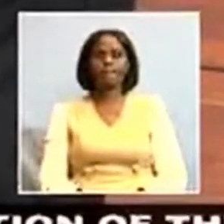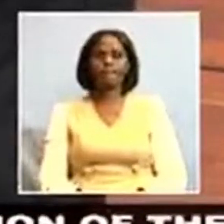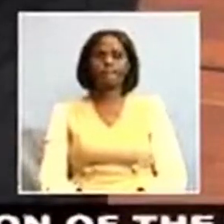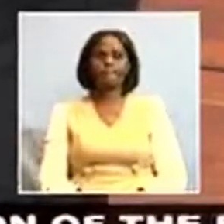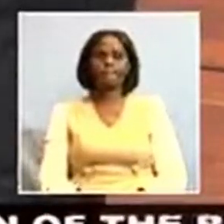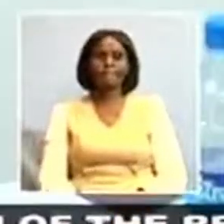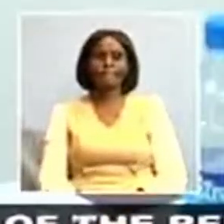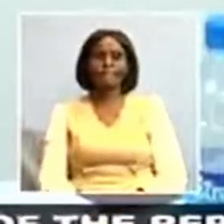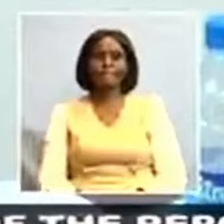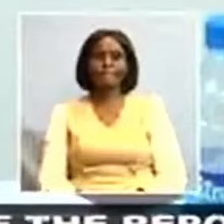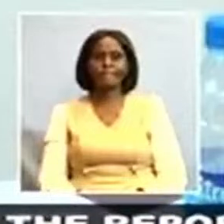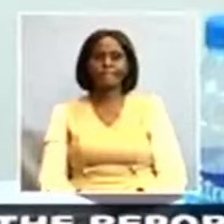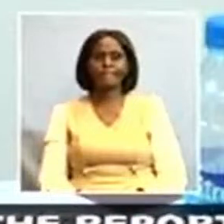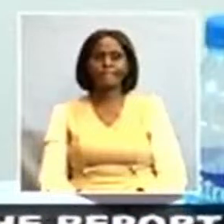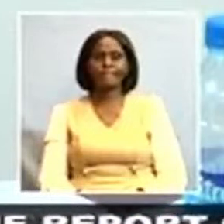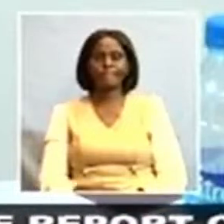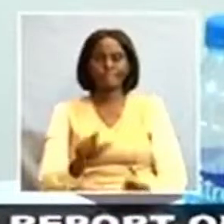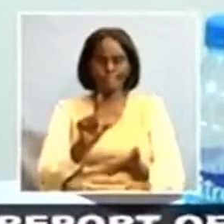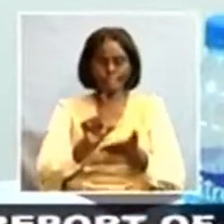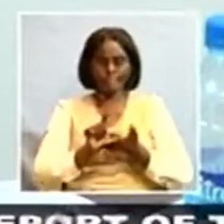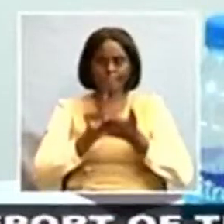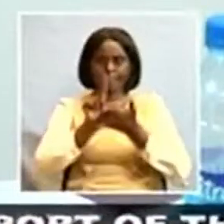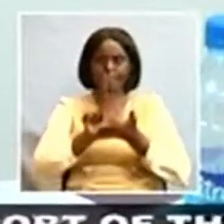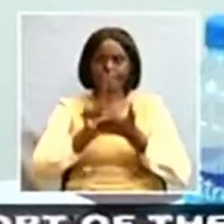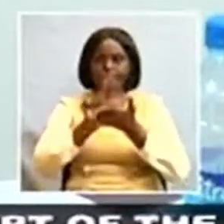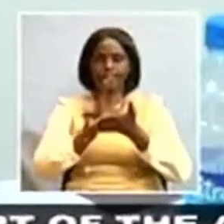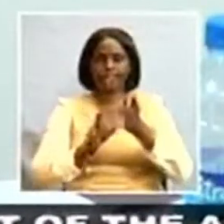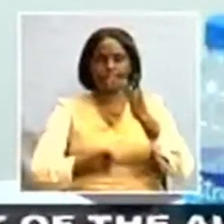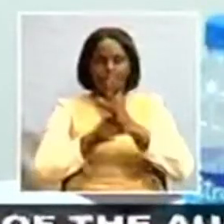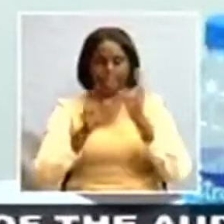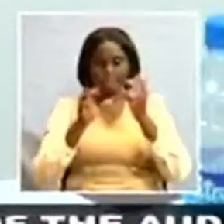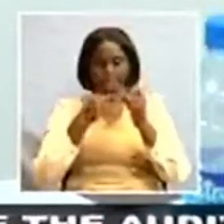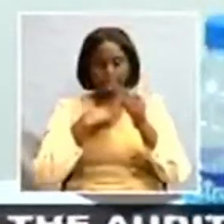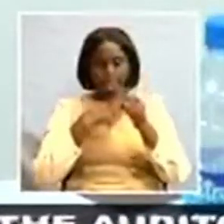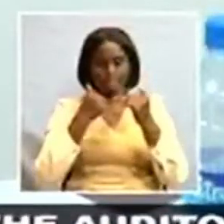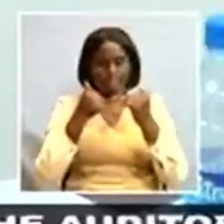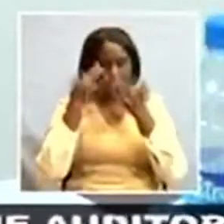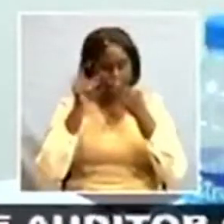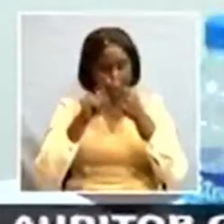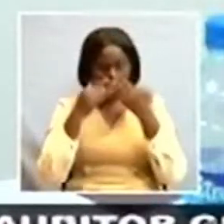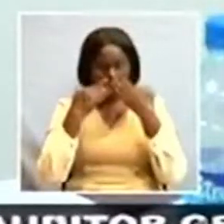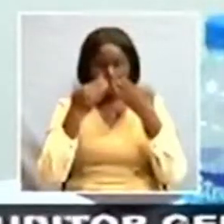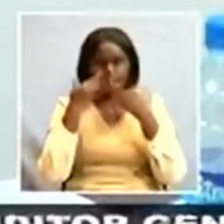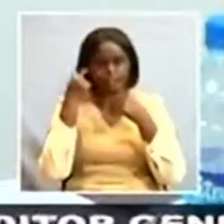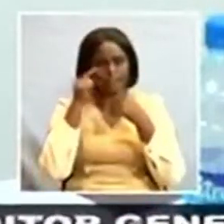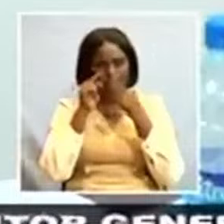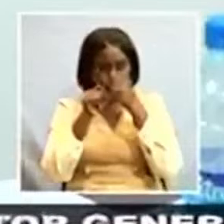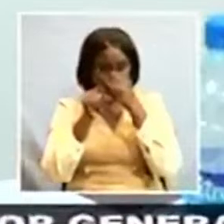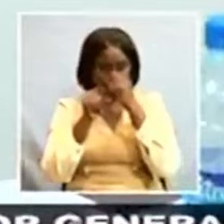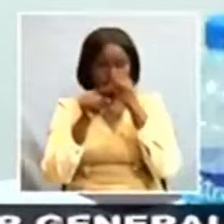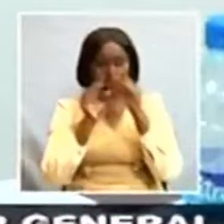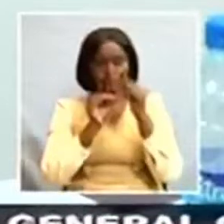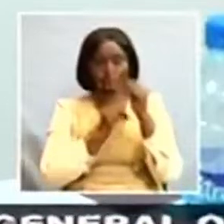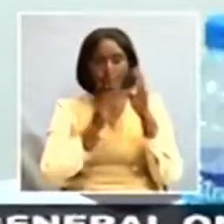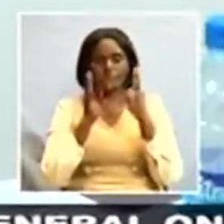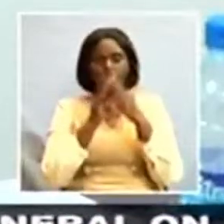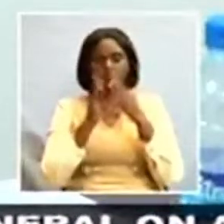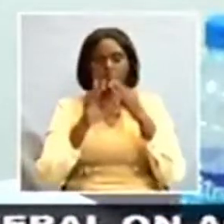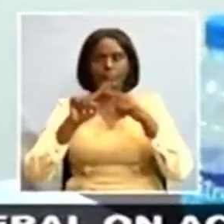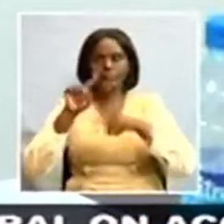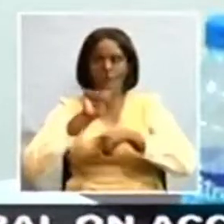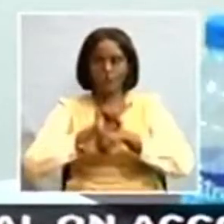Thank you so much. Lukulu Town Council, I wish to thank you for our meeting today,